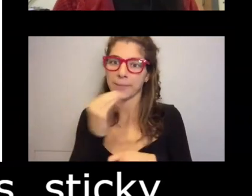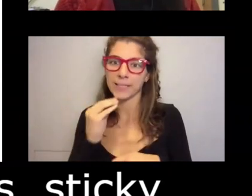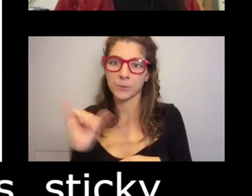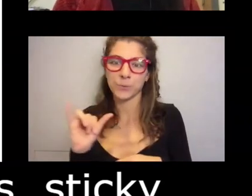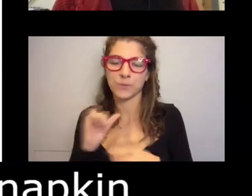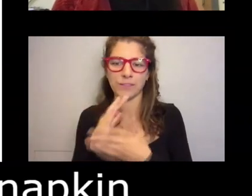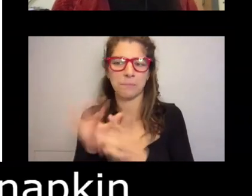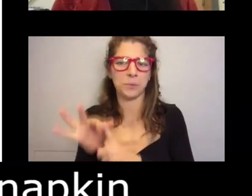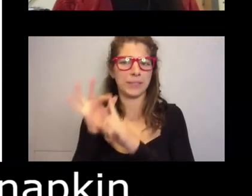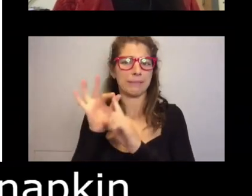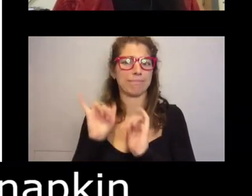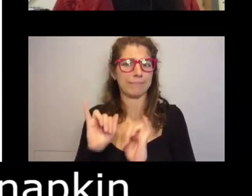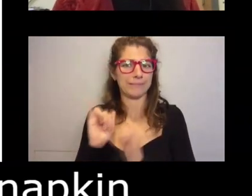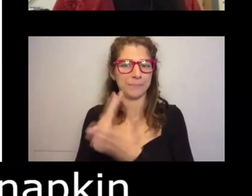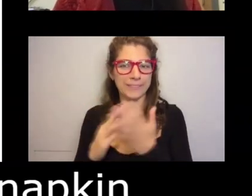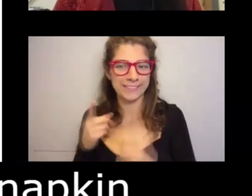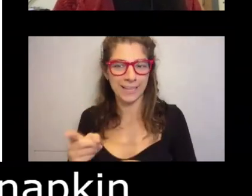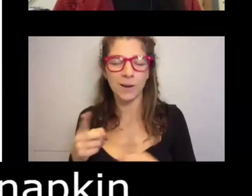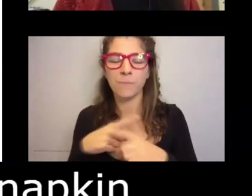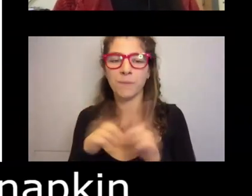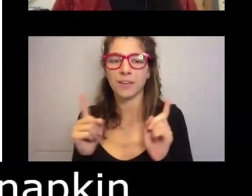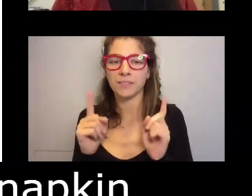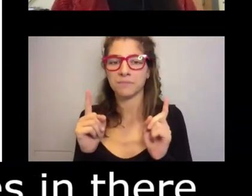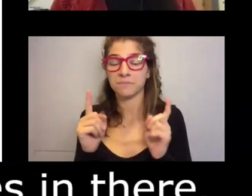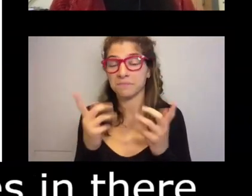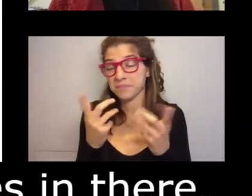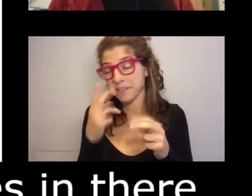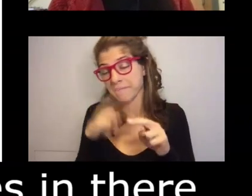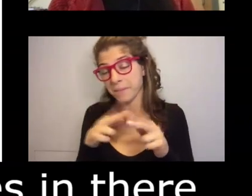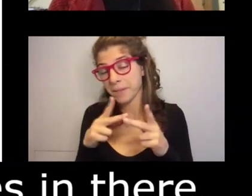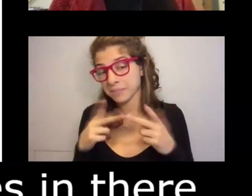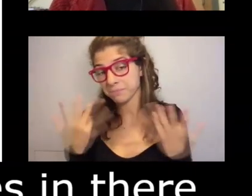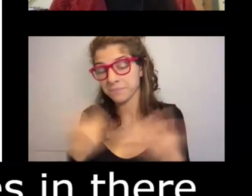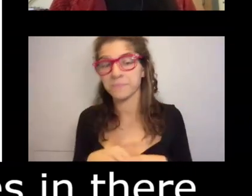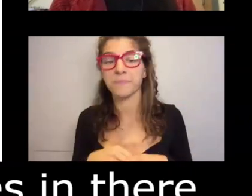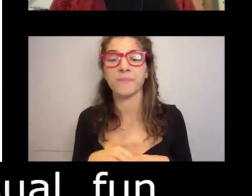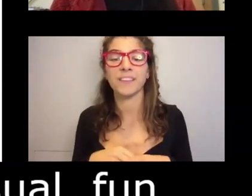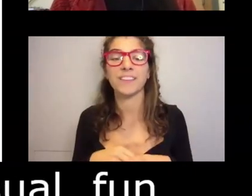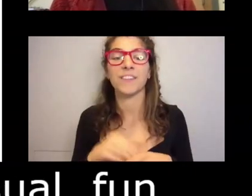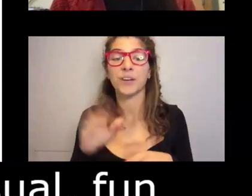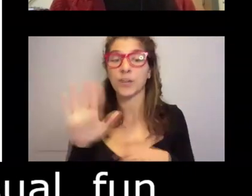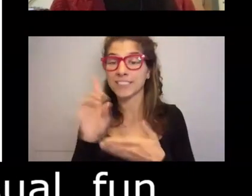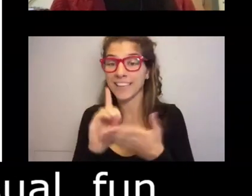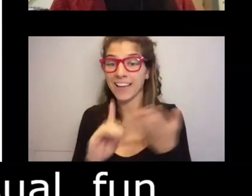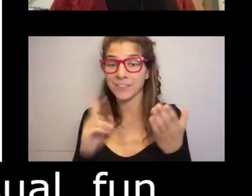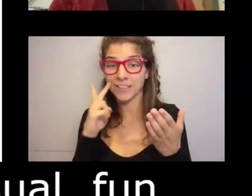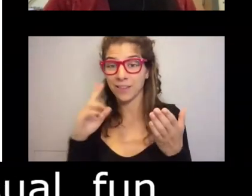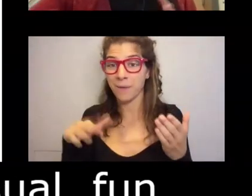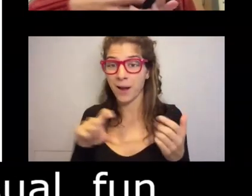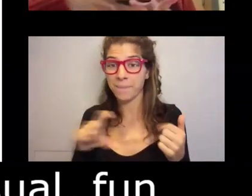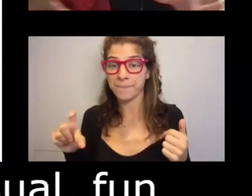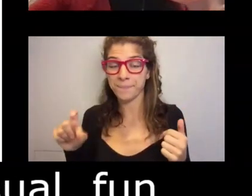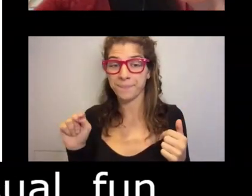some unusual pieces in there, but we work in an unusual fun place. And so her design you see on the bottom